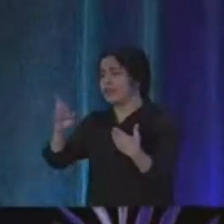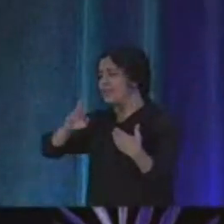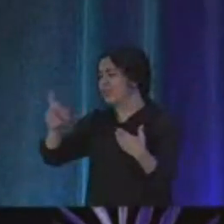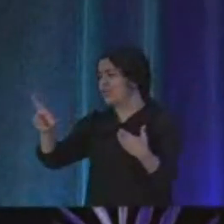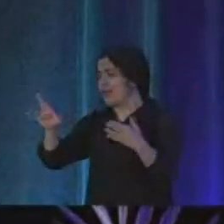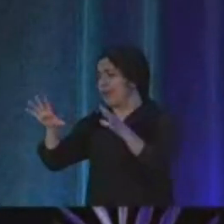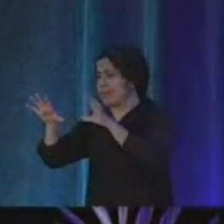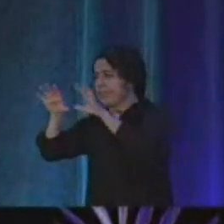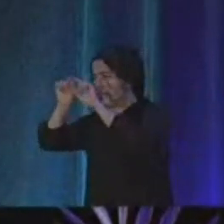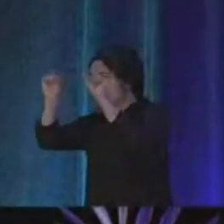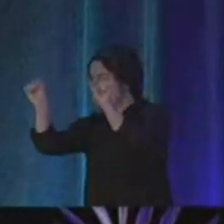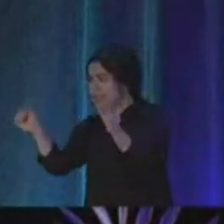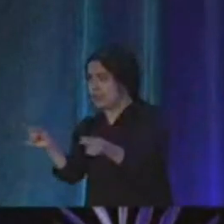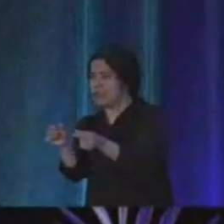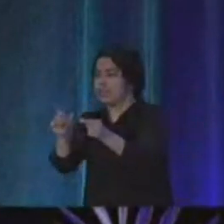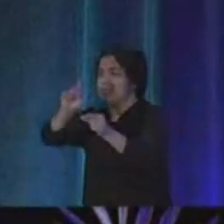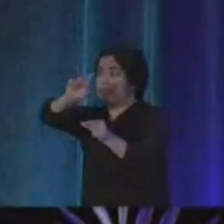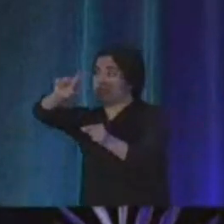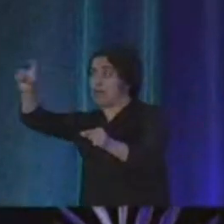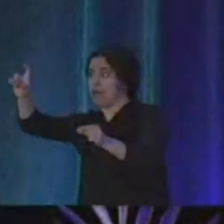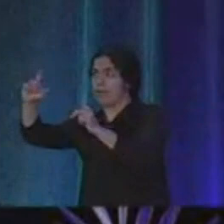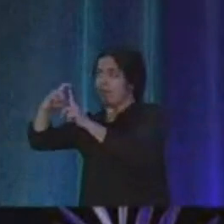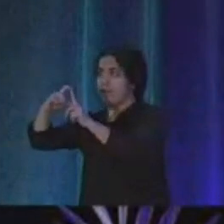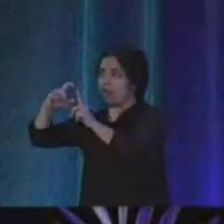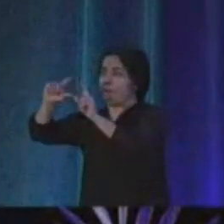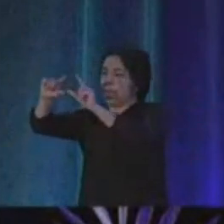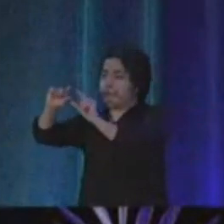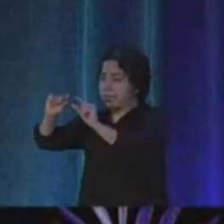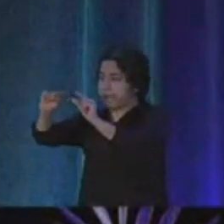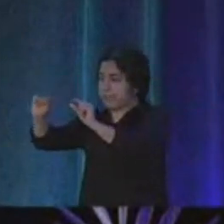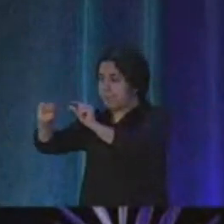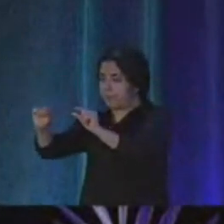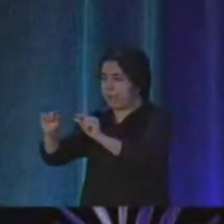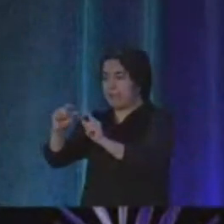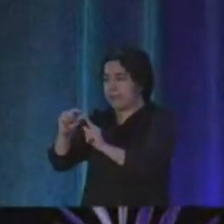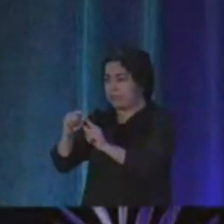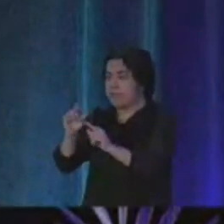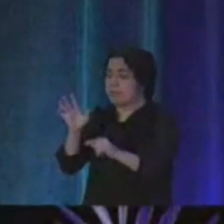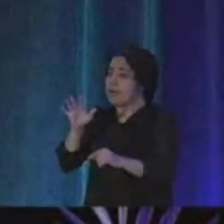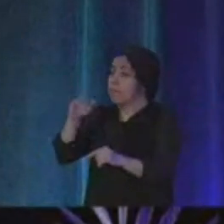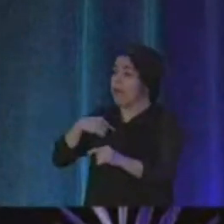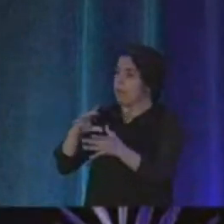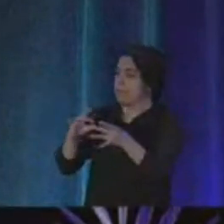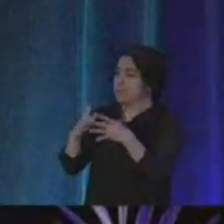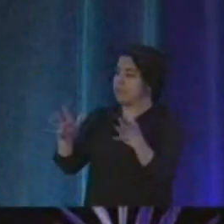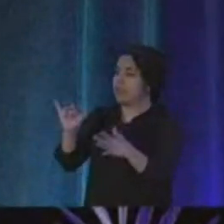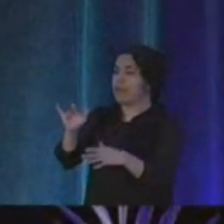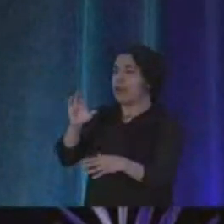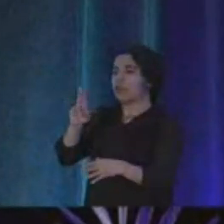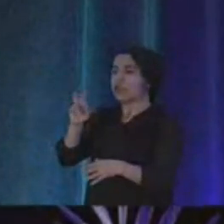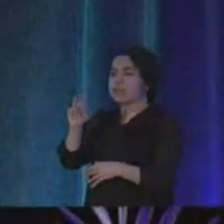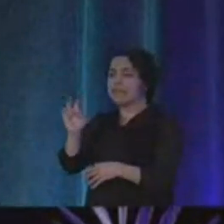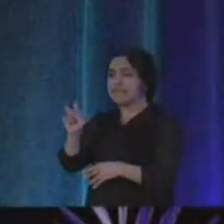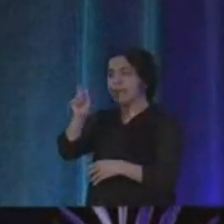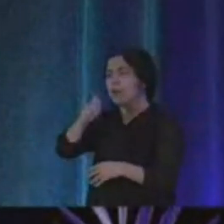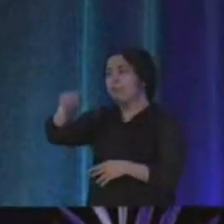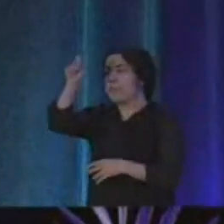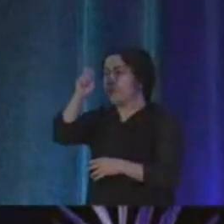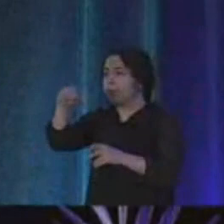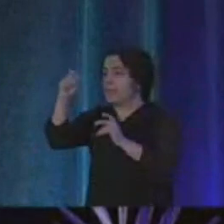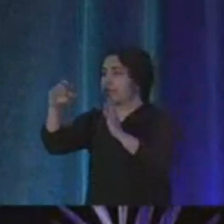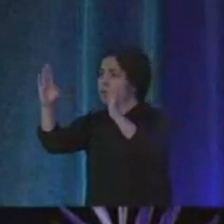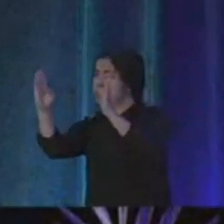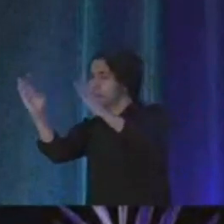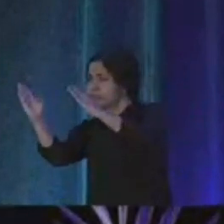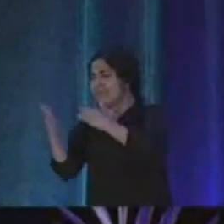container, I've got the title text, and the subtitle text. So as I mentioned, that cursive font, super easy here. All I did was